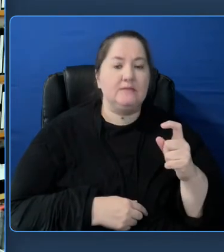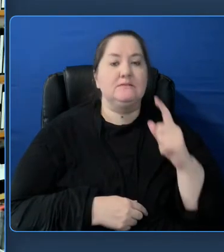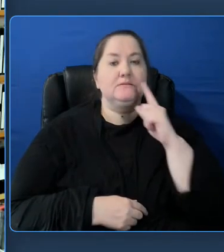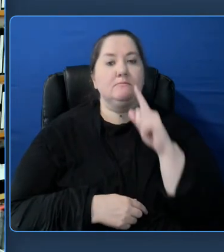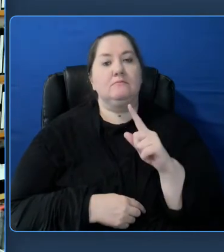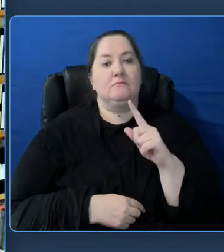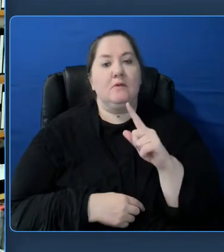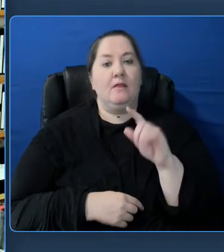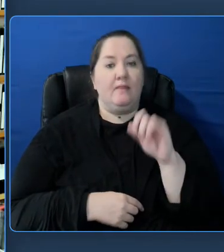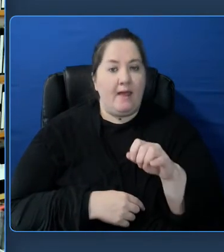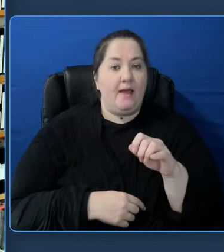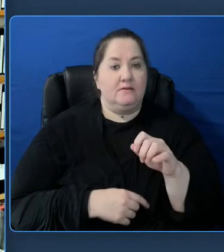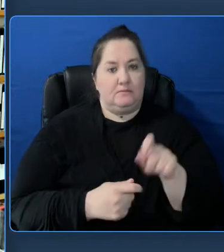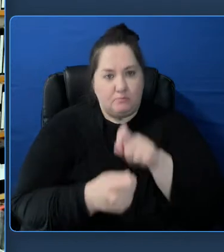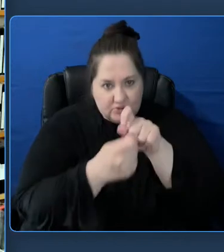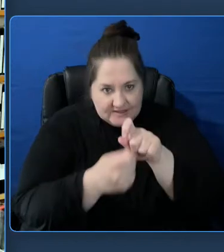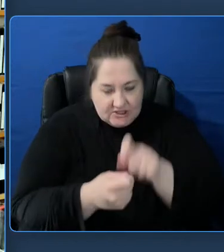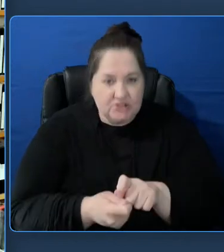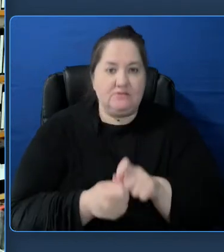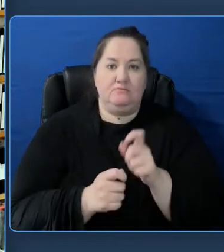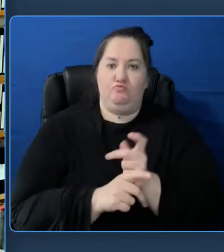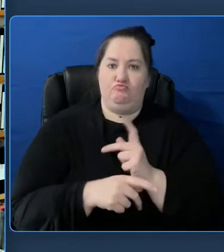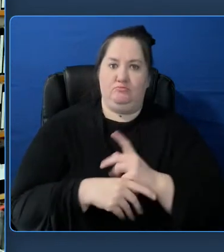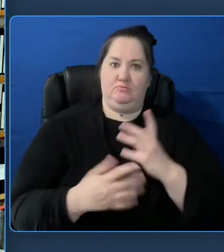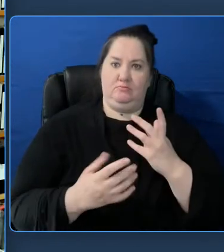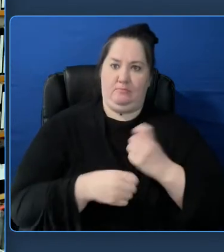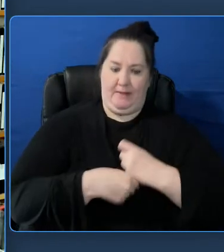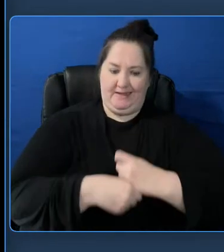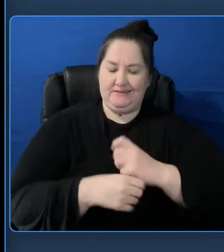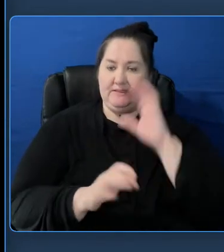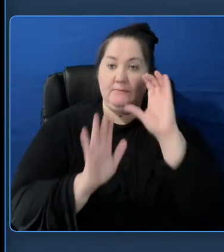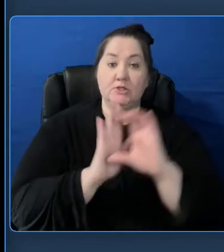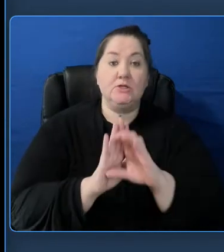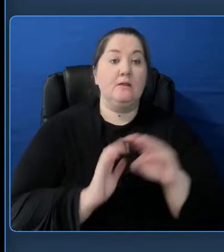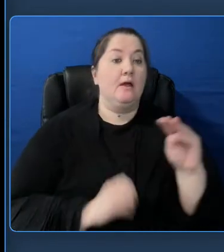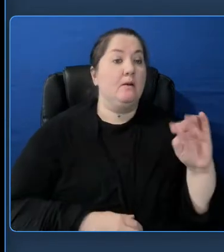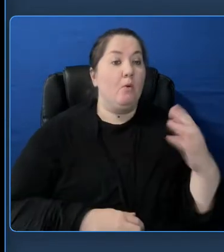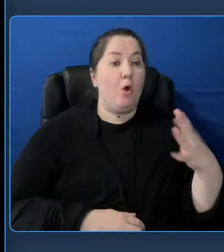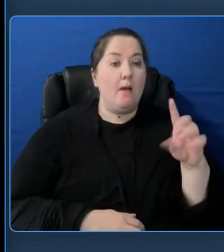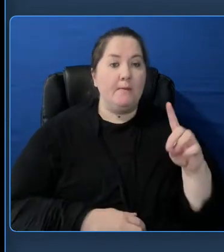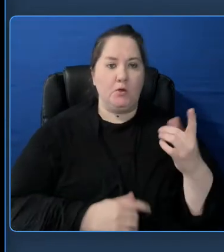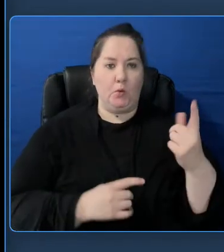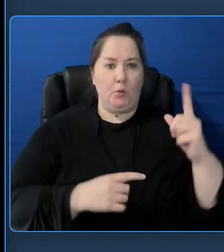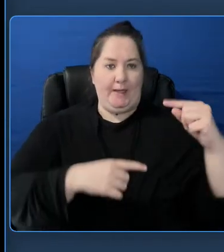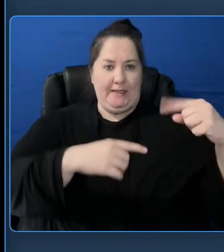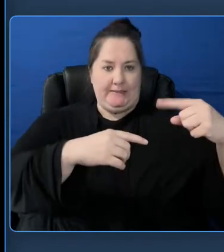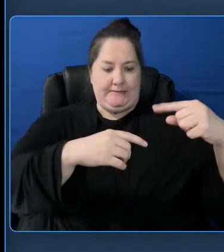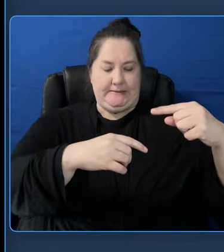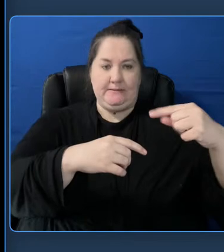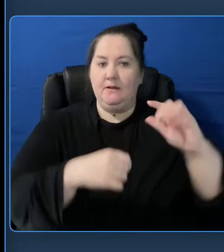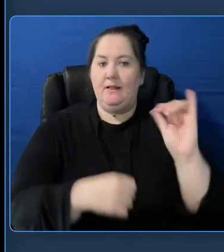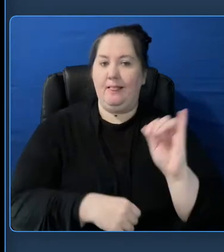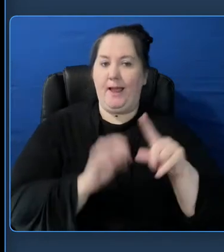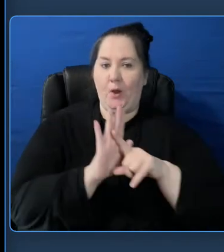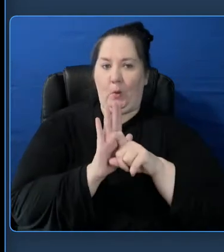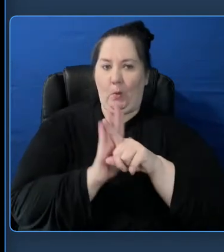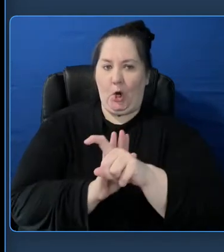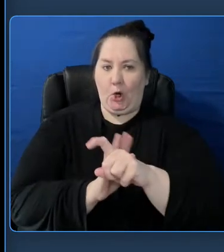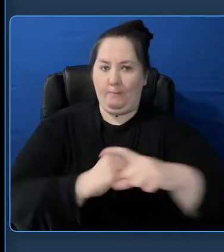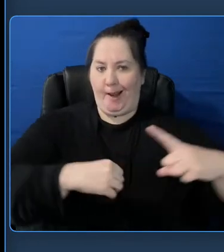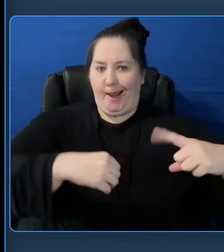precision creates images. And then at the very end, Muhammad wiggles his finger like a